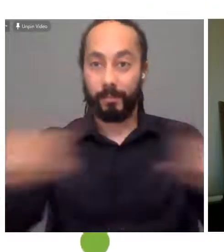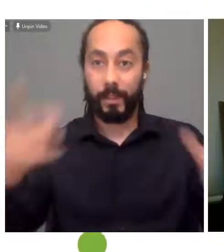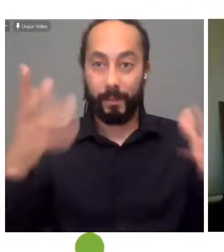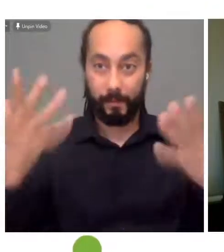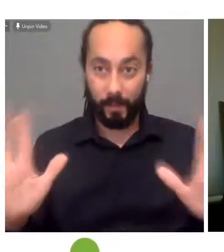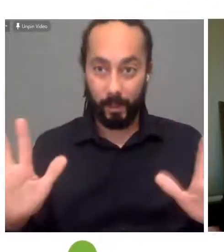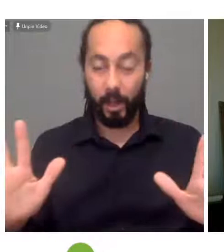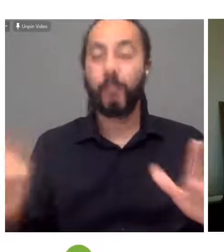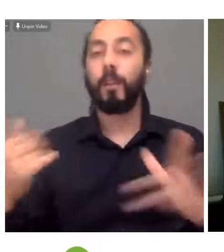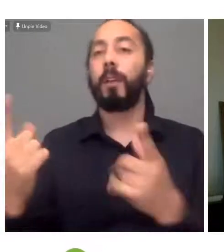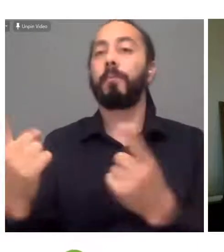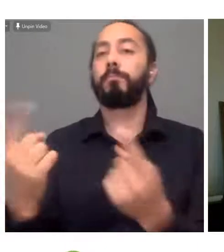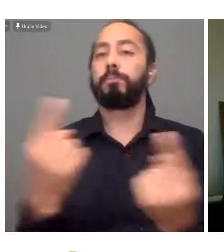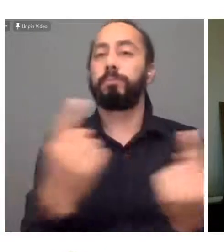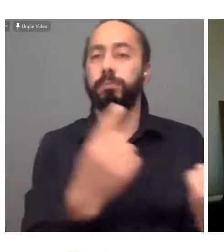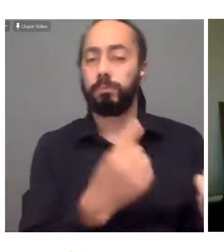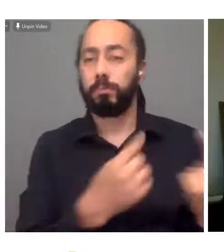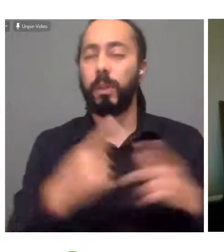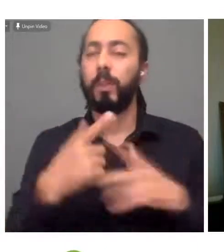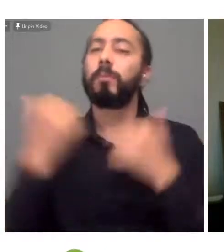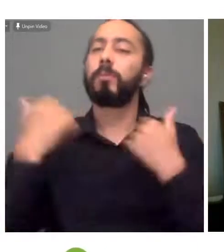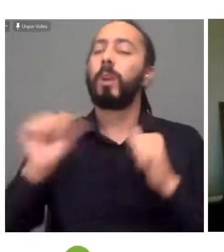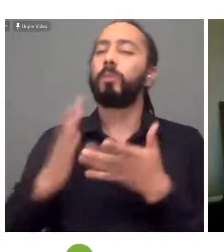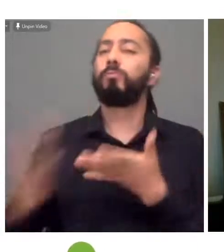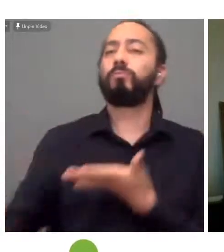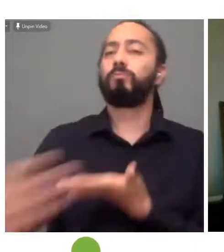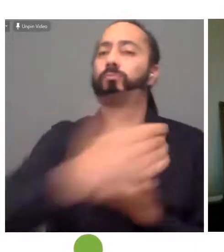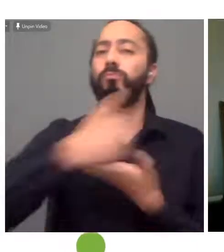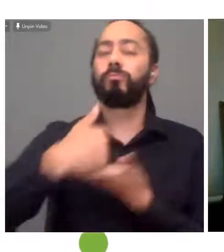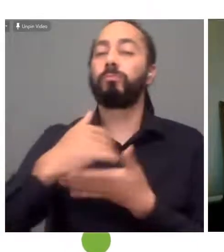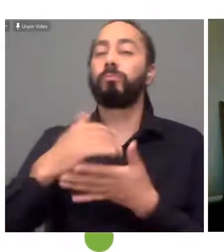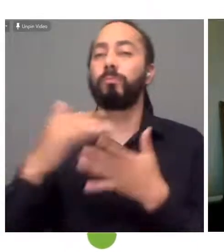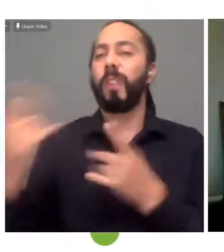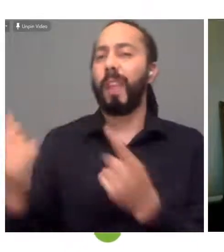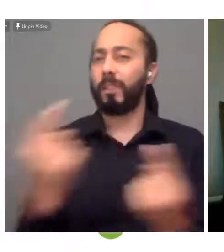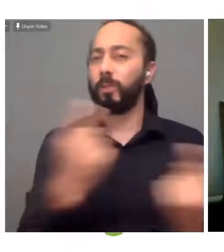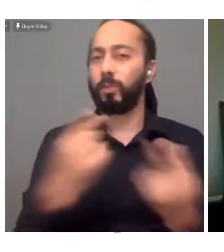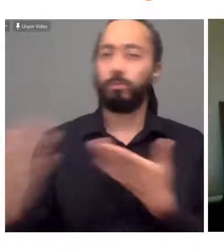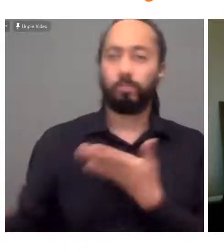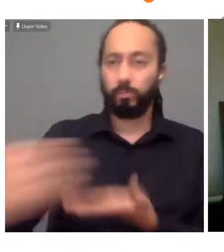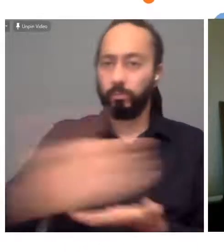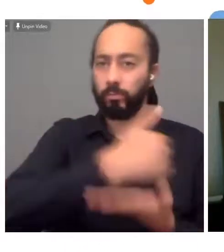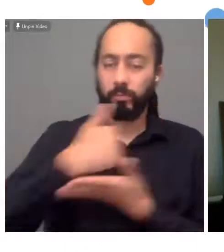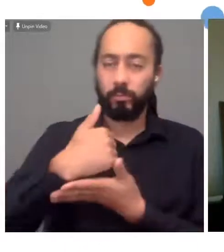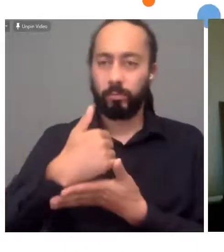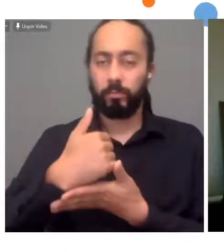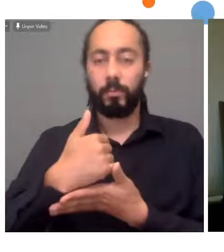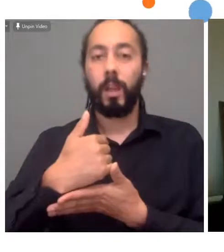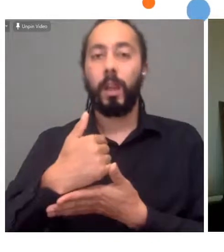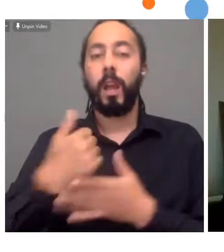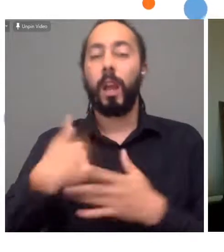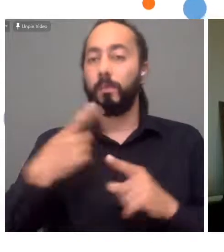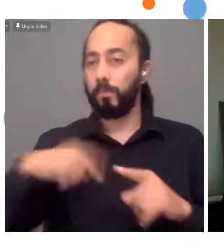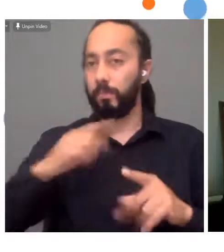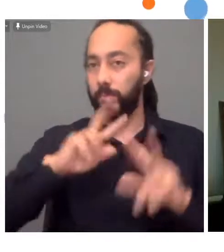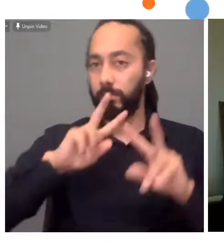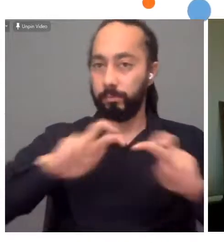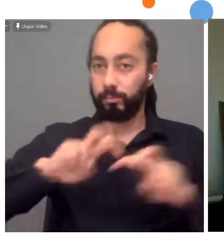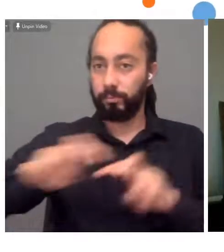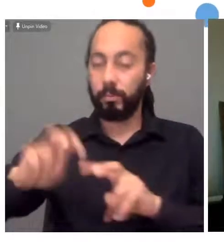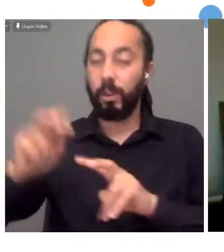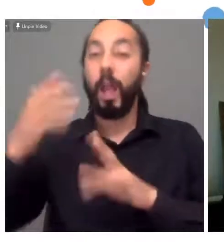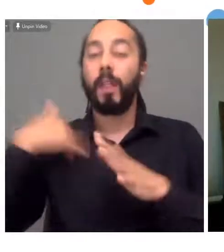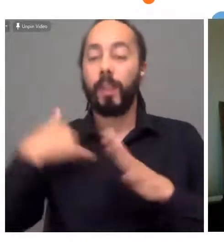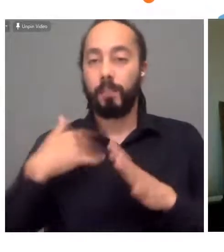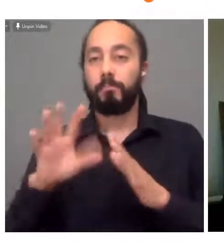that capture as much as possible those submissions that you sent to us that will be discussed